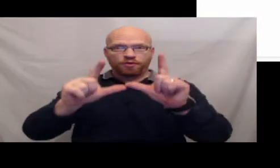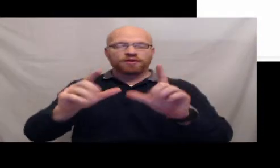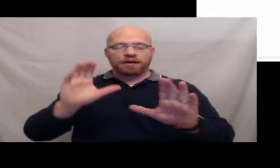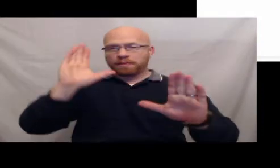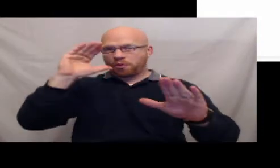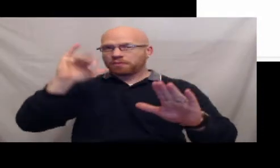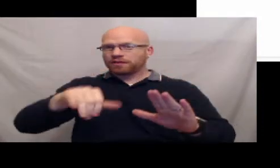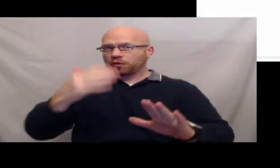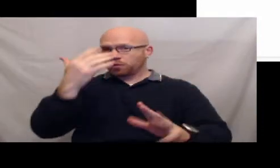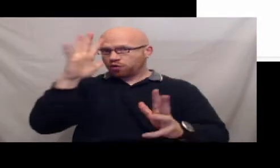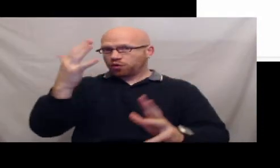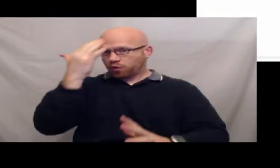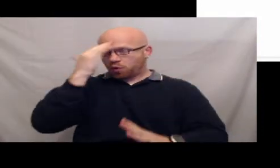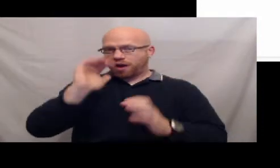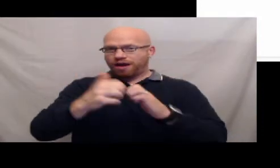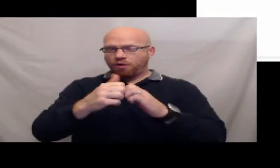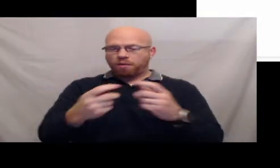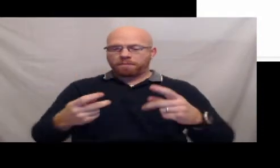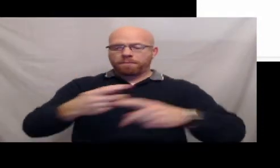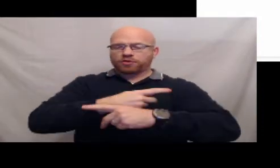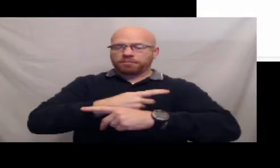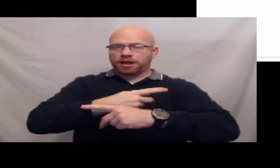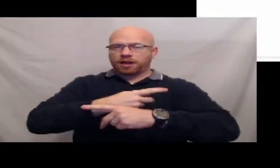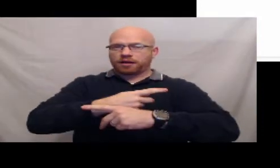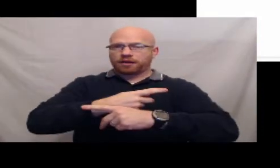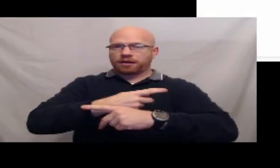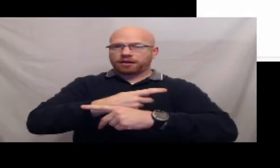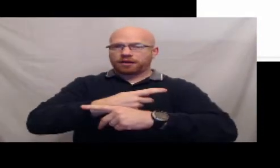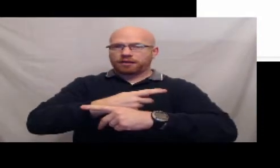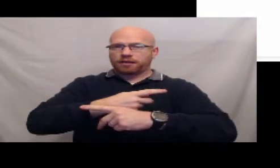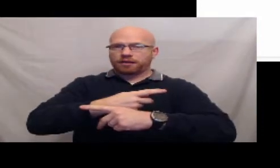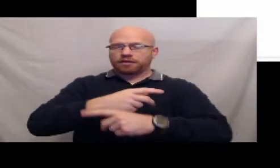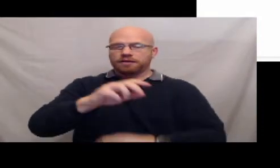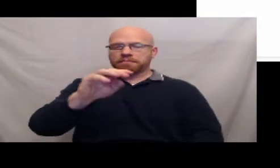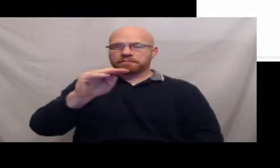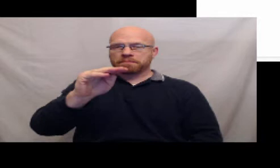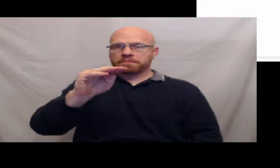If you're watching this vlog, I'm hoping that you already know how to multiply